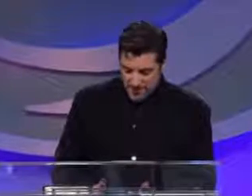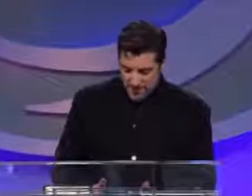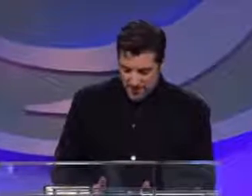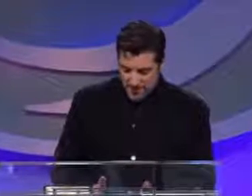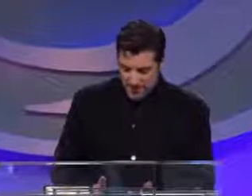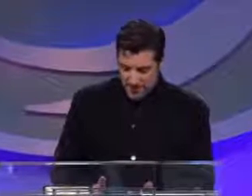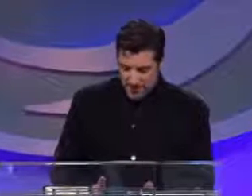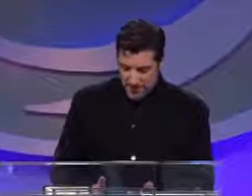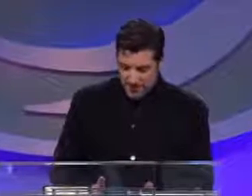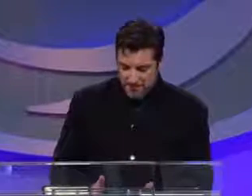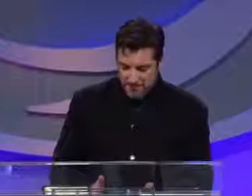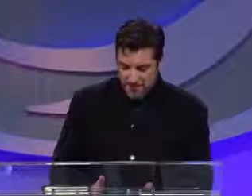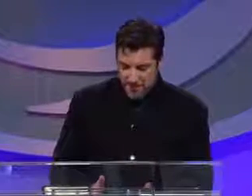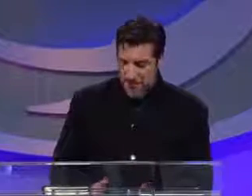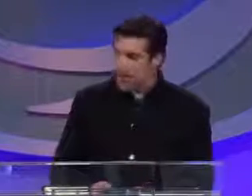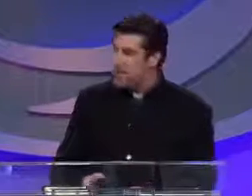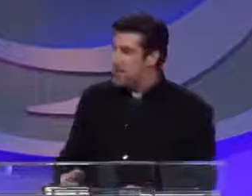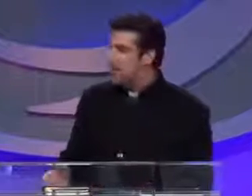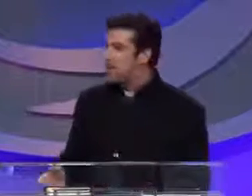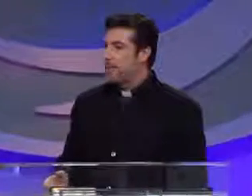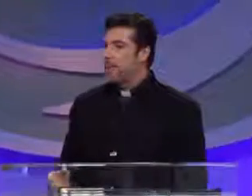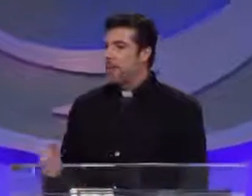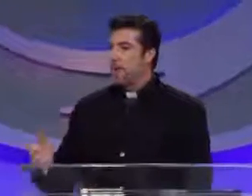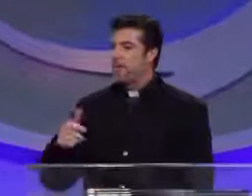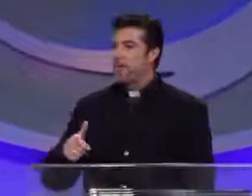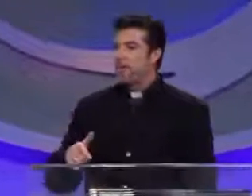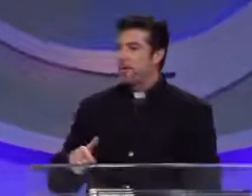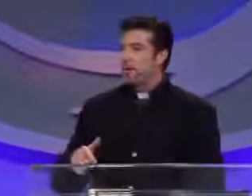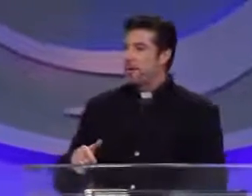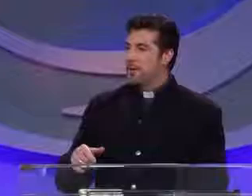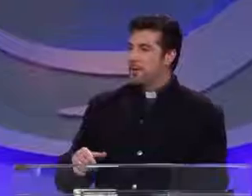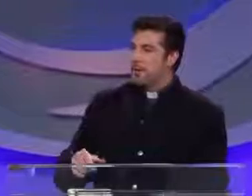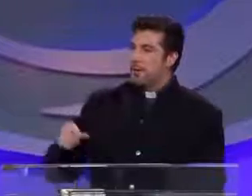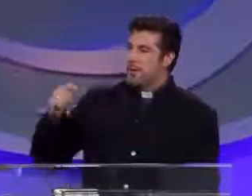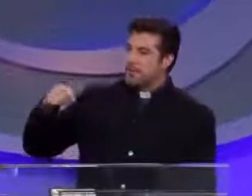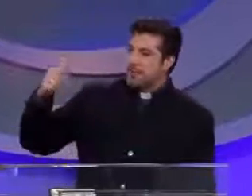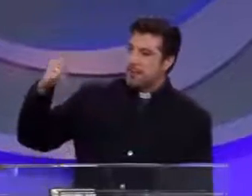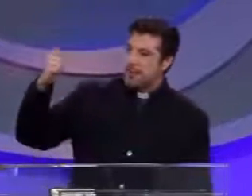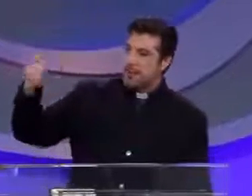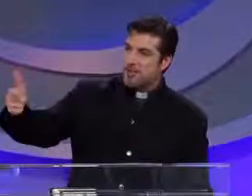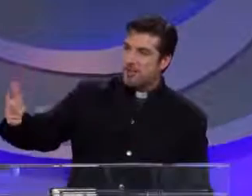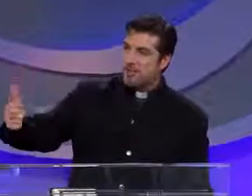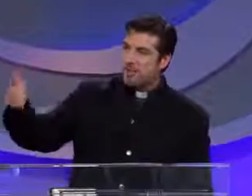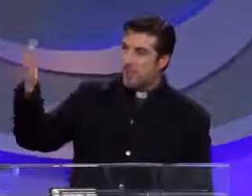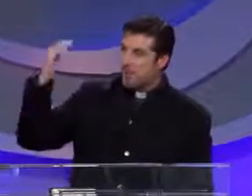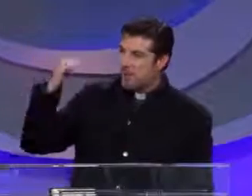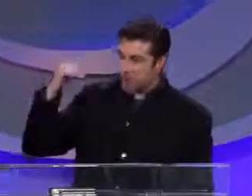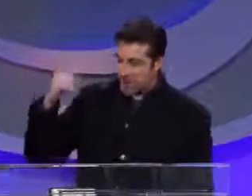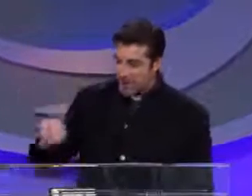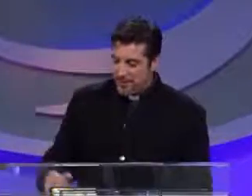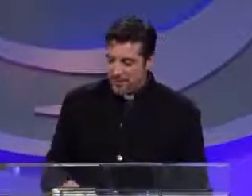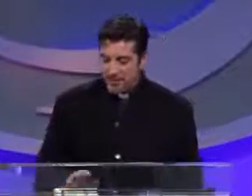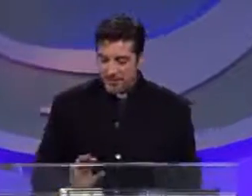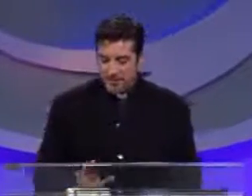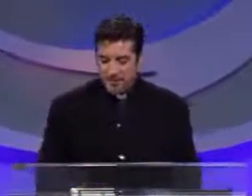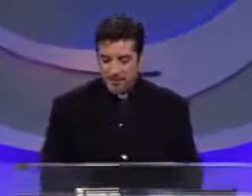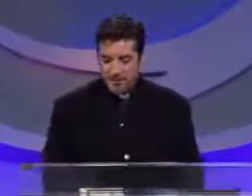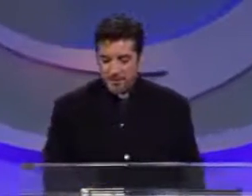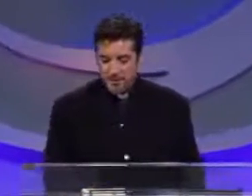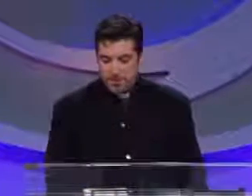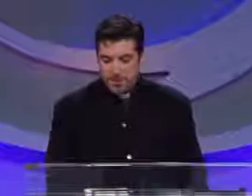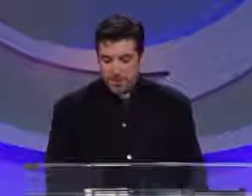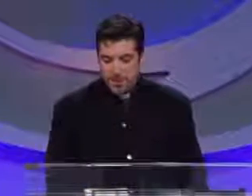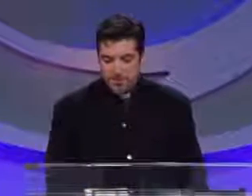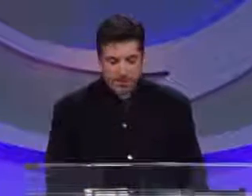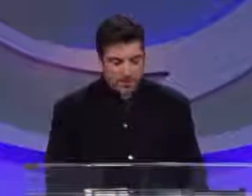And it was very surprising to me when he emailed me a week before the election of the Pope last year, and he said,